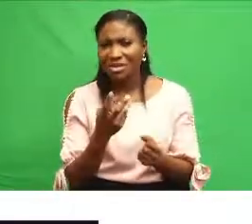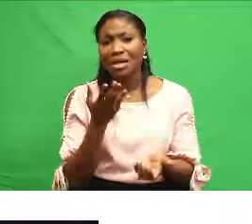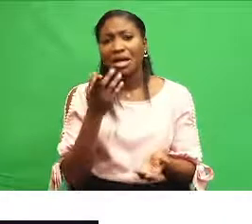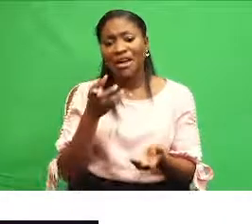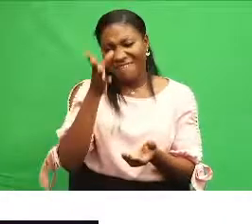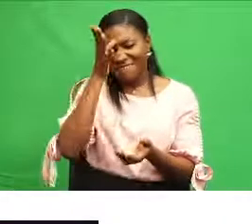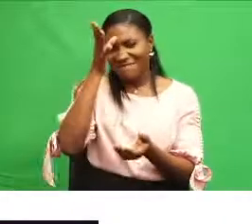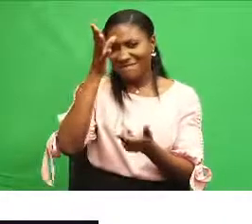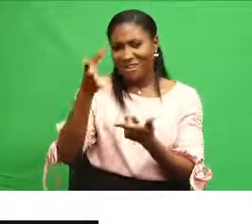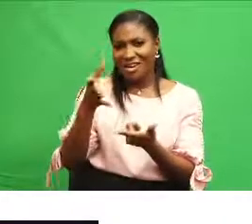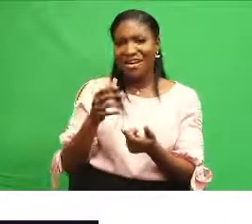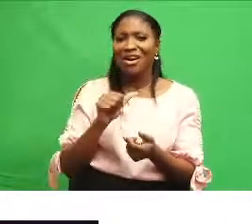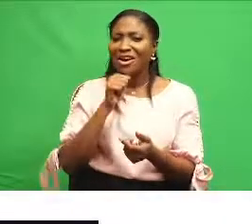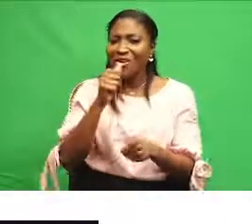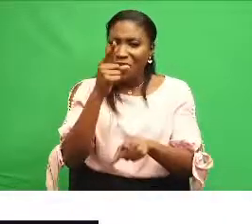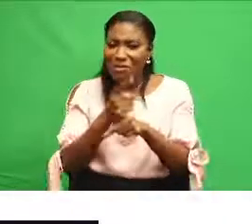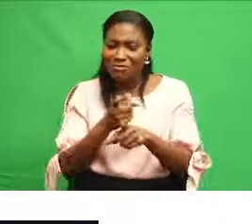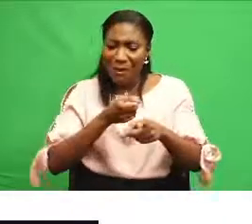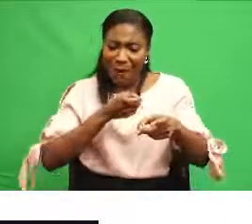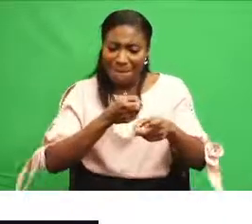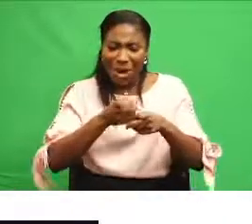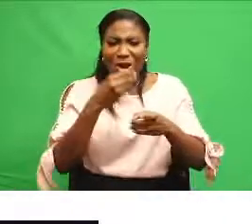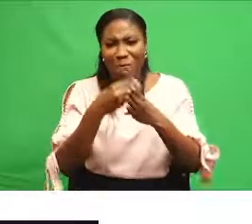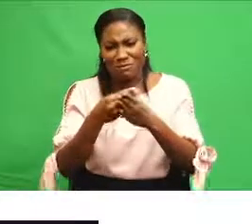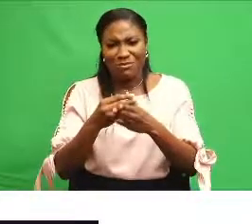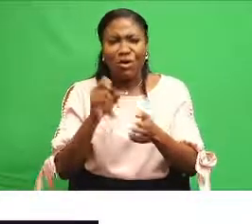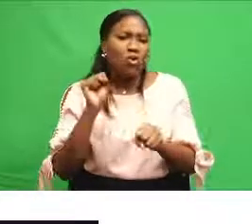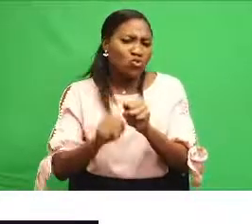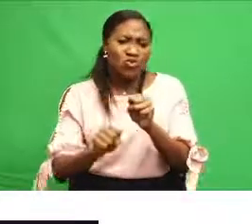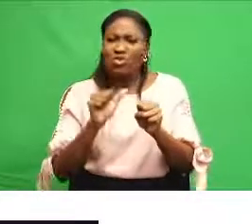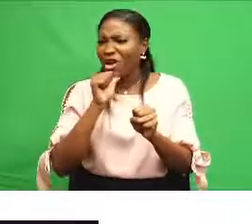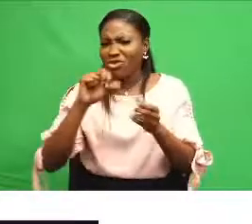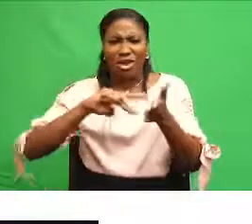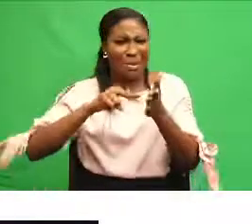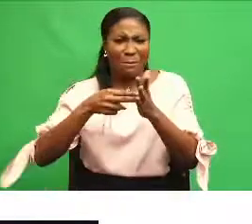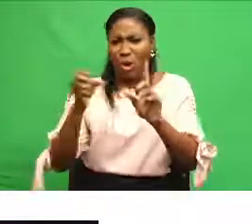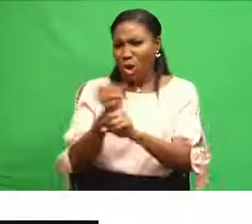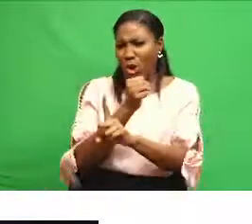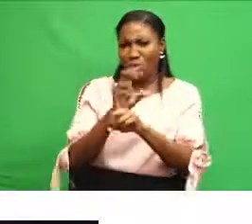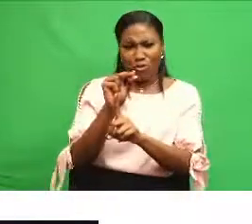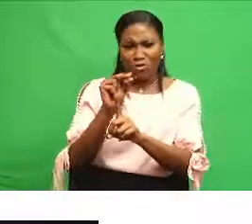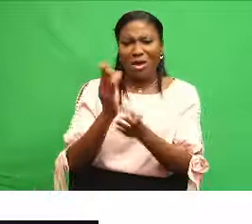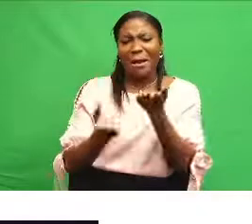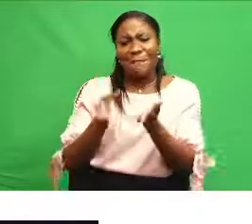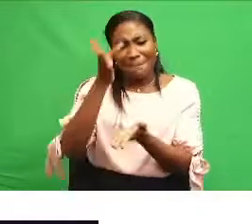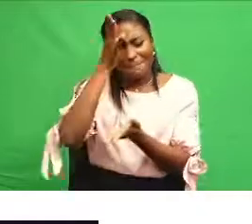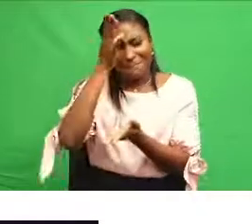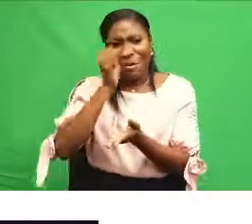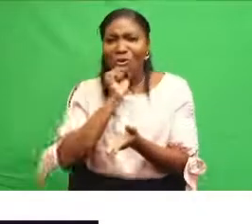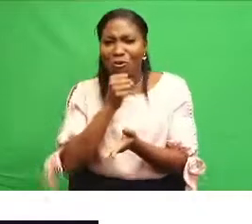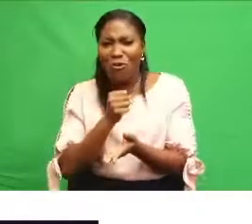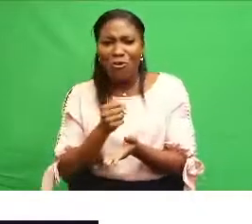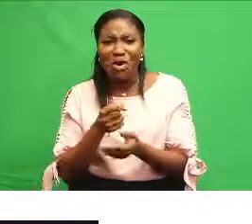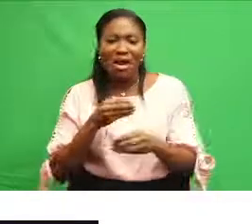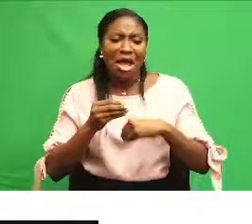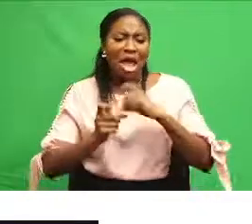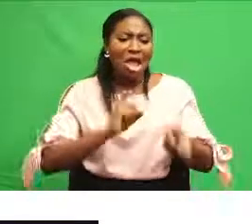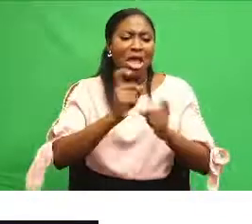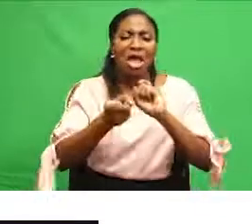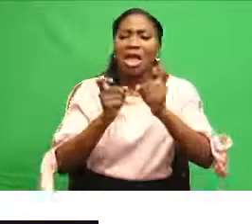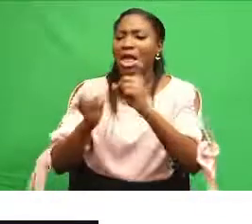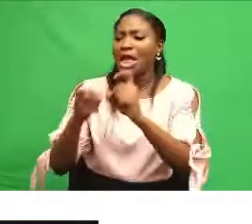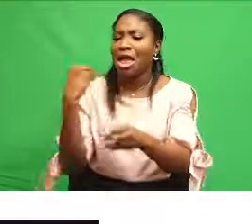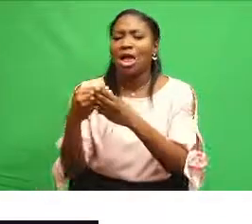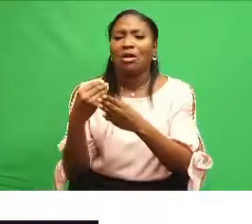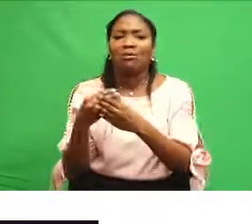just a matter of mishandling the resources that an elder had, that they themselves might have done. So this is why persons like Mr. Thomas coming and sharing